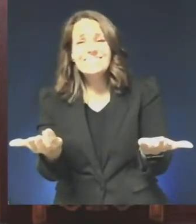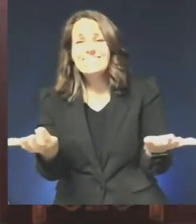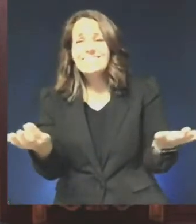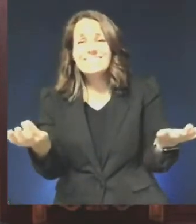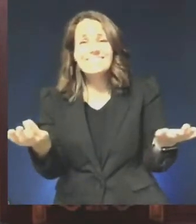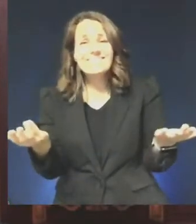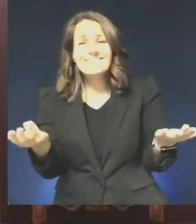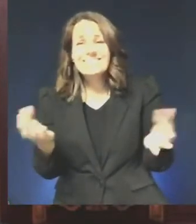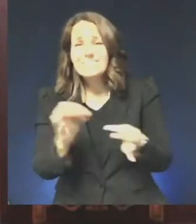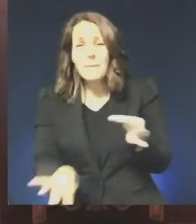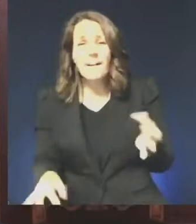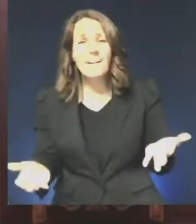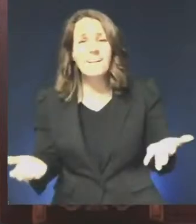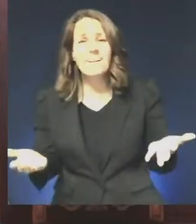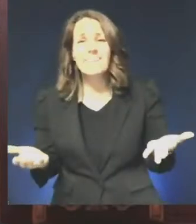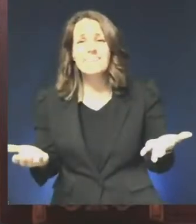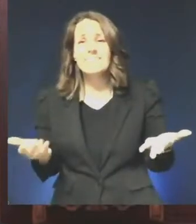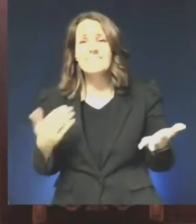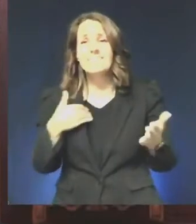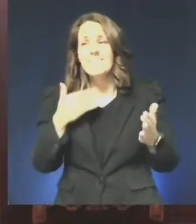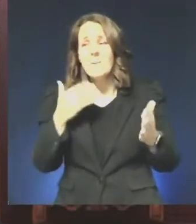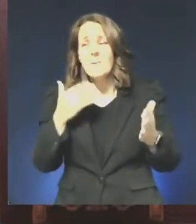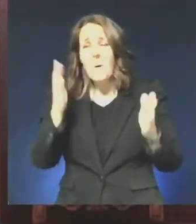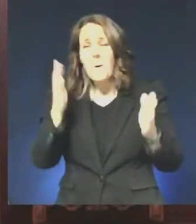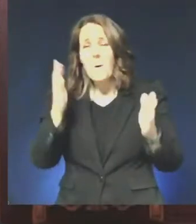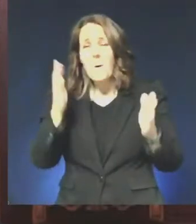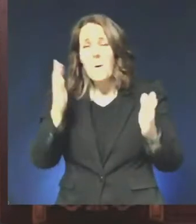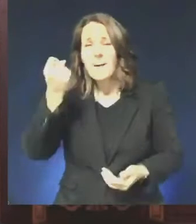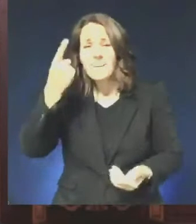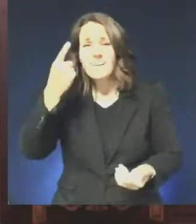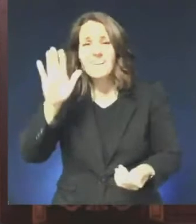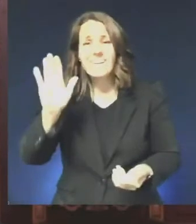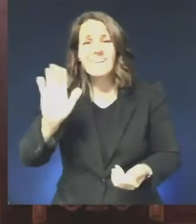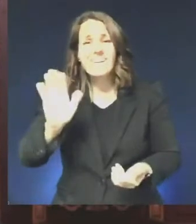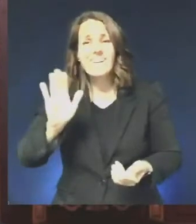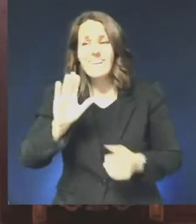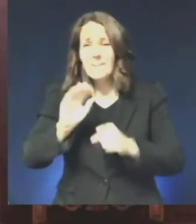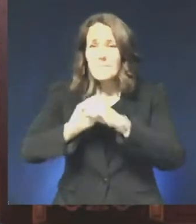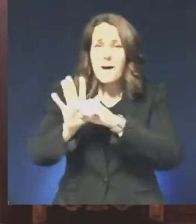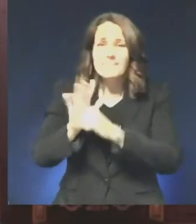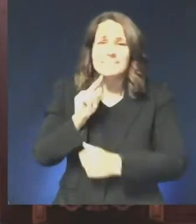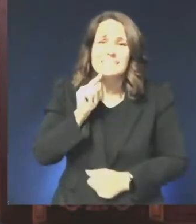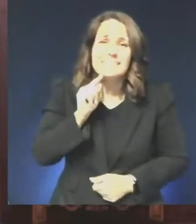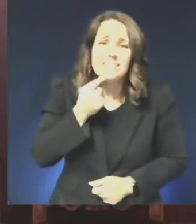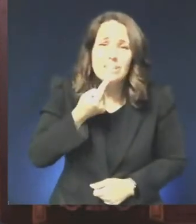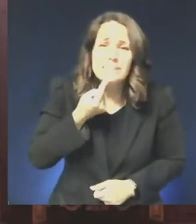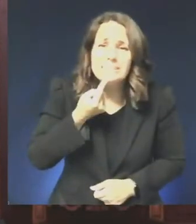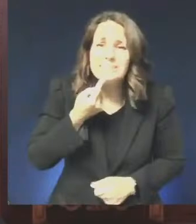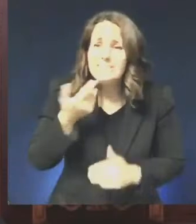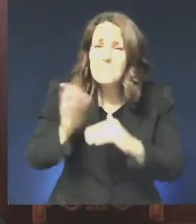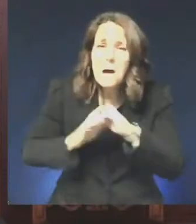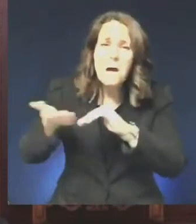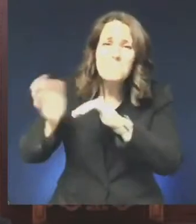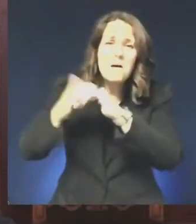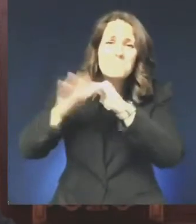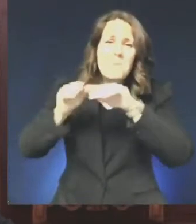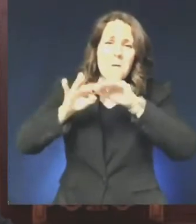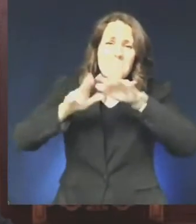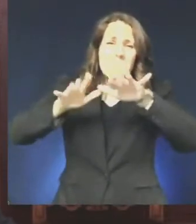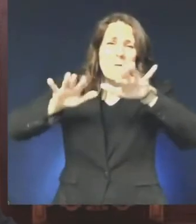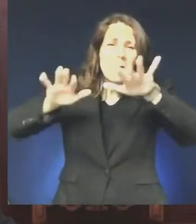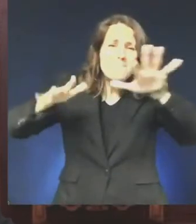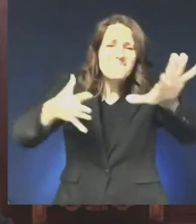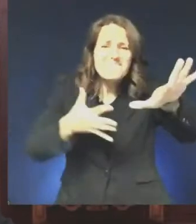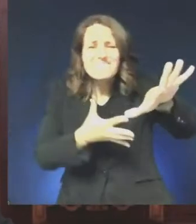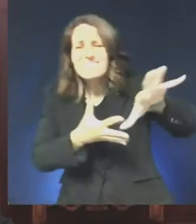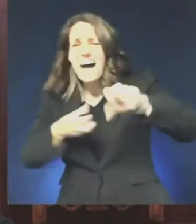this. So of course the legislature and also the Supreme Court made